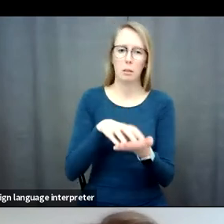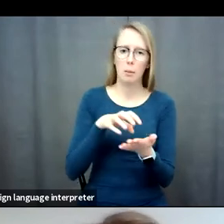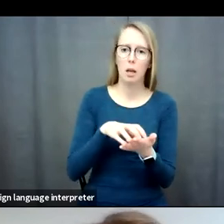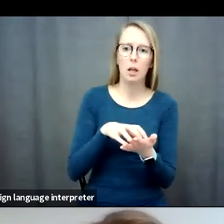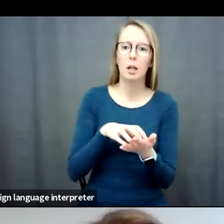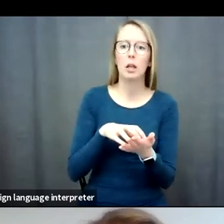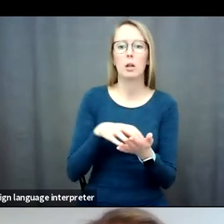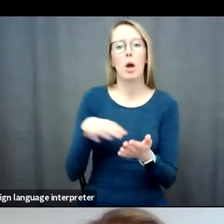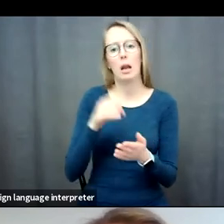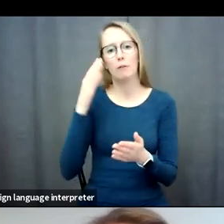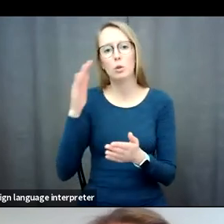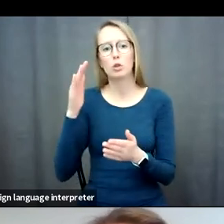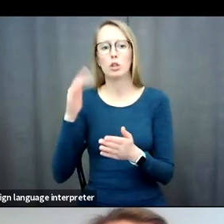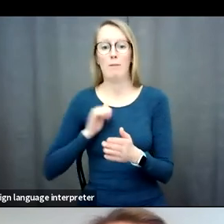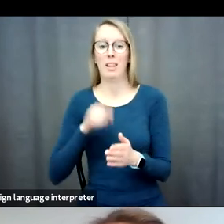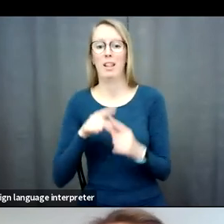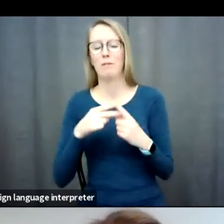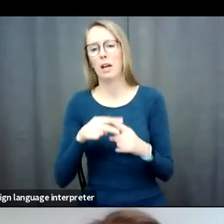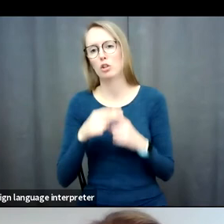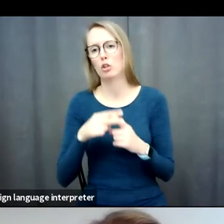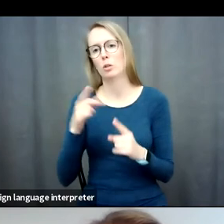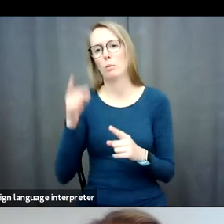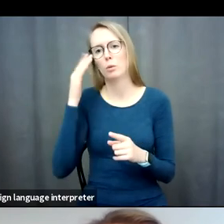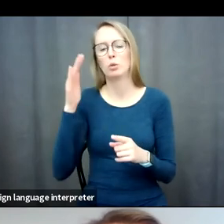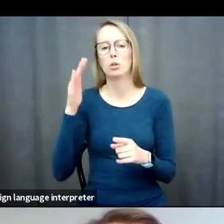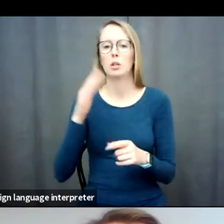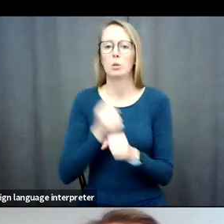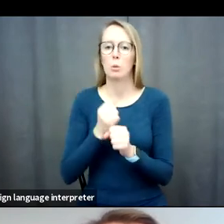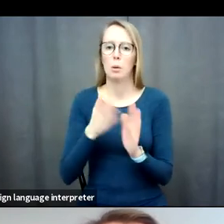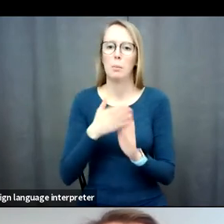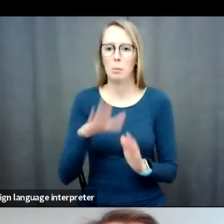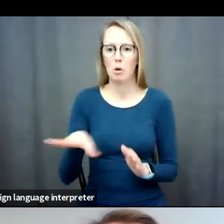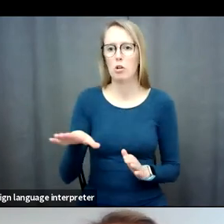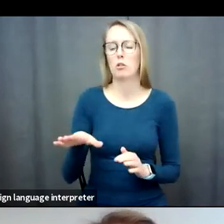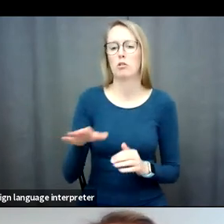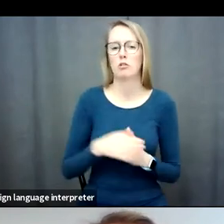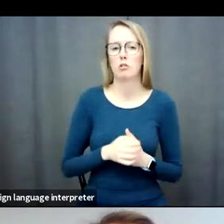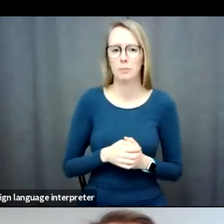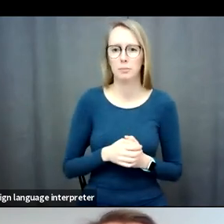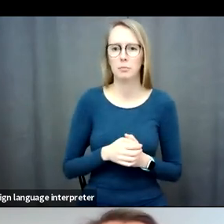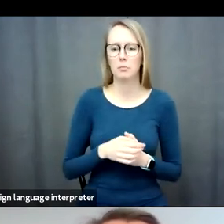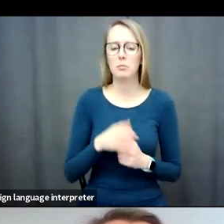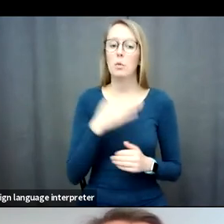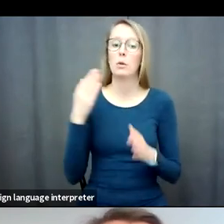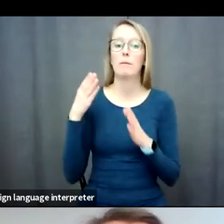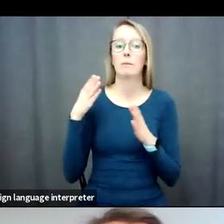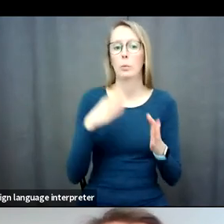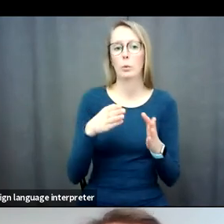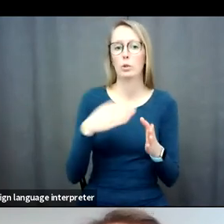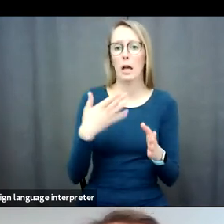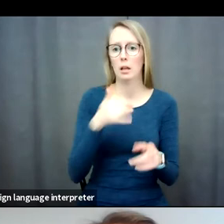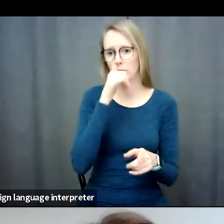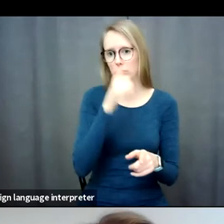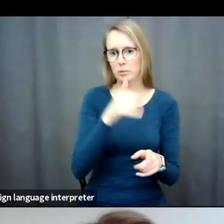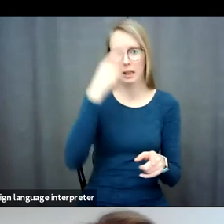with children in a lot of different settings. But of course, our aim is the prevention of